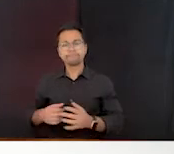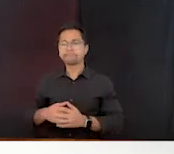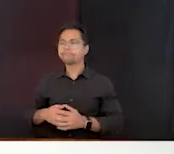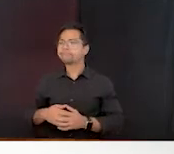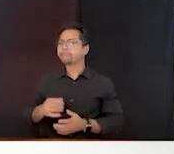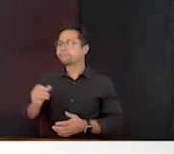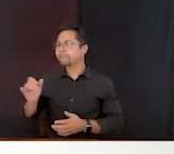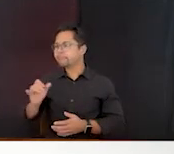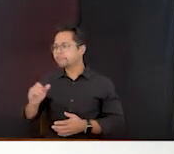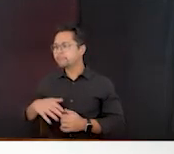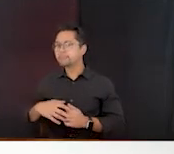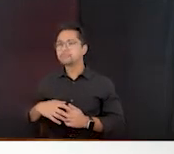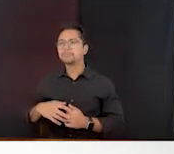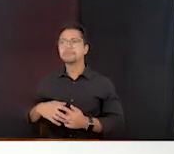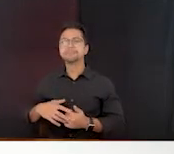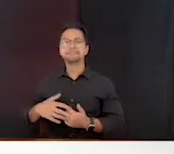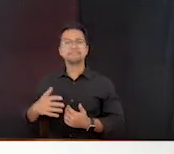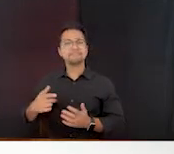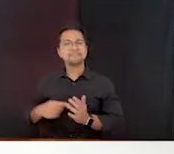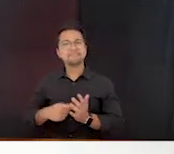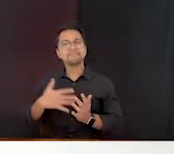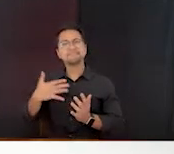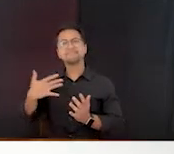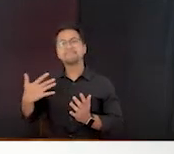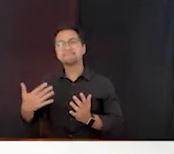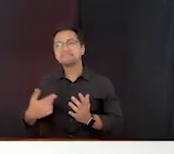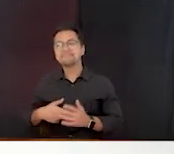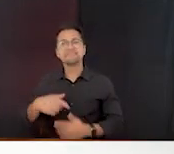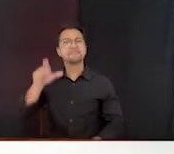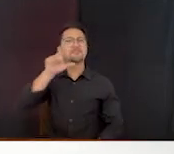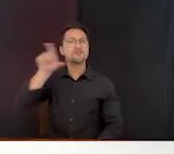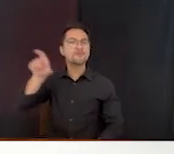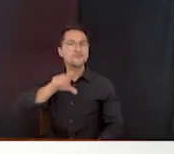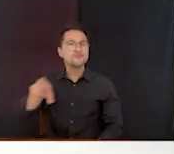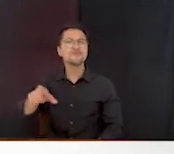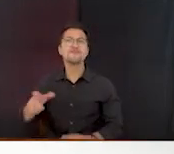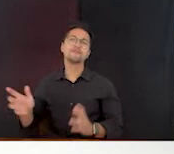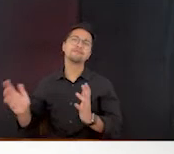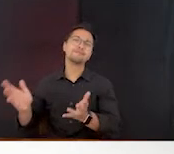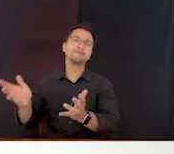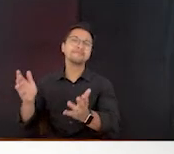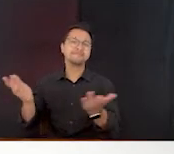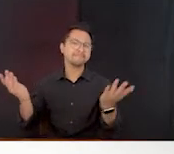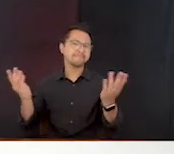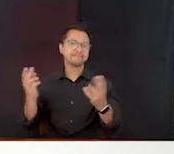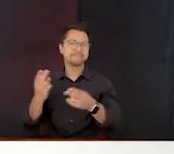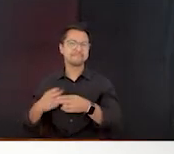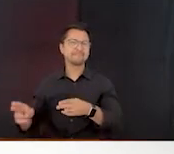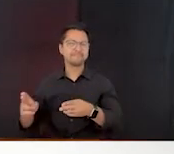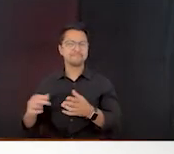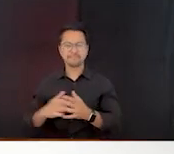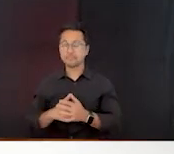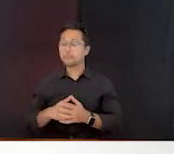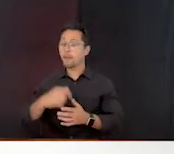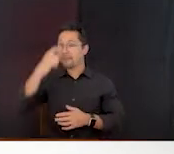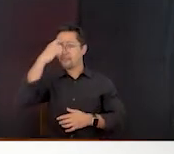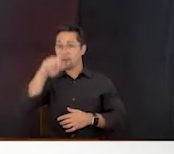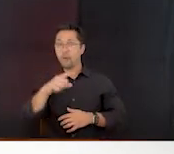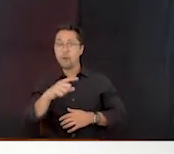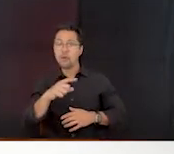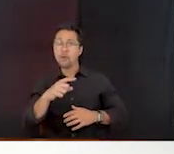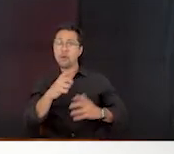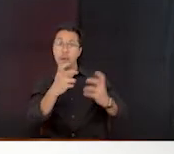chains, the occasional there's Zoom sessions, but when it comes to talking